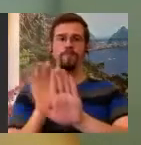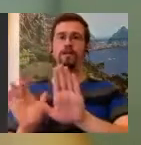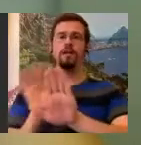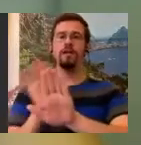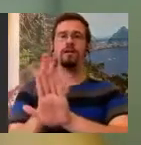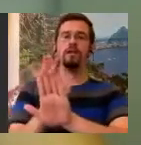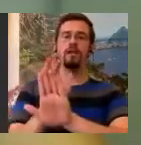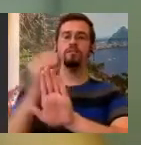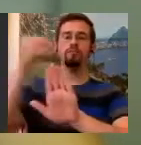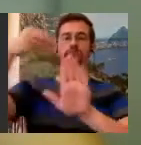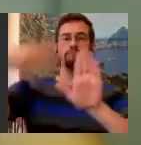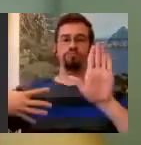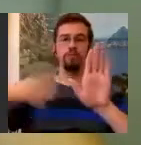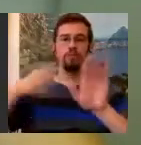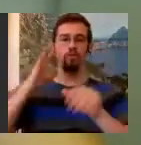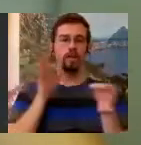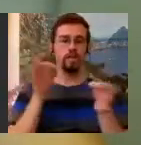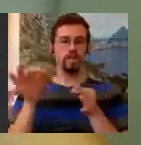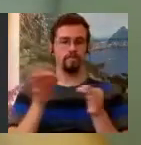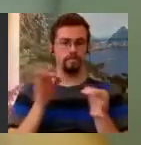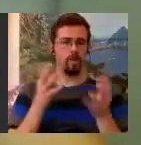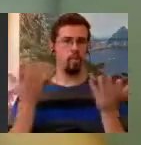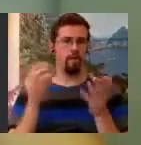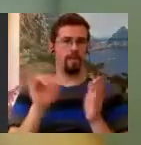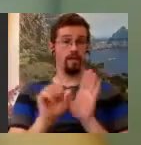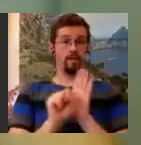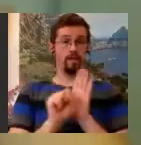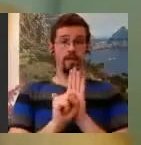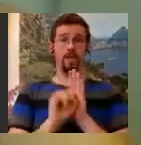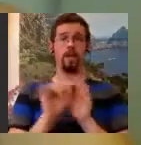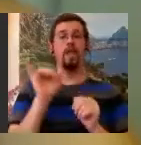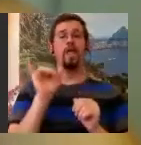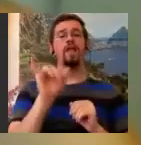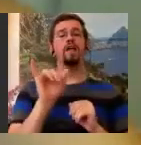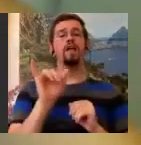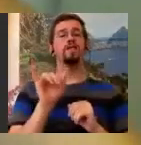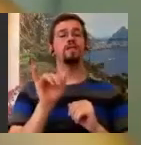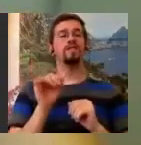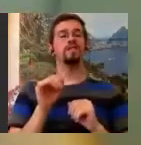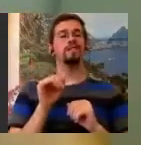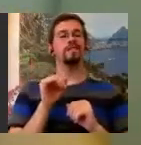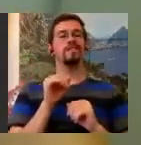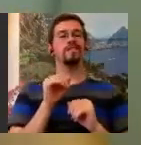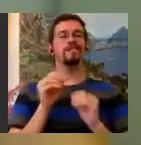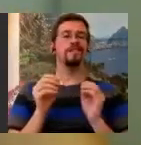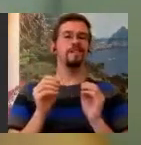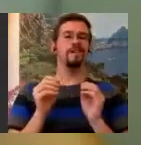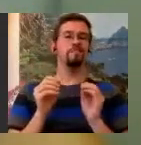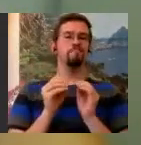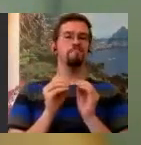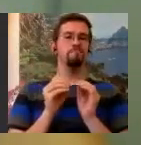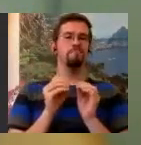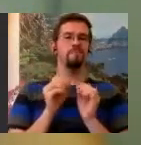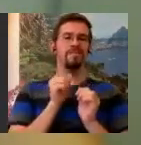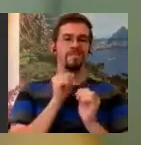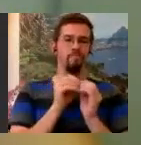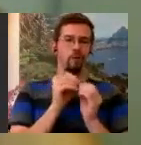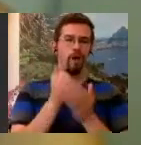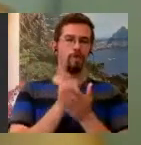labels. Actually, this is more an help for deaf people rather than for beginners.